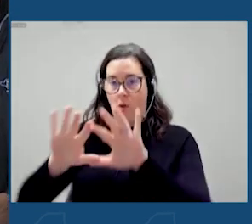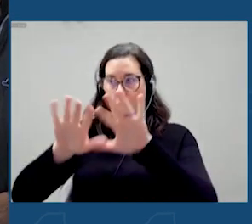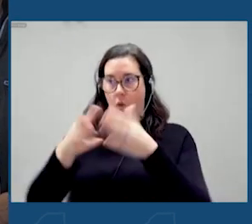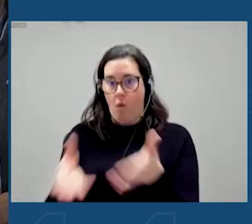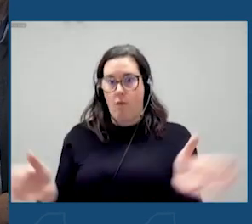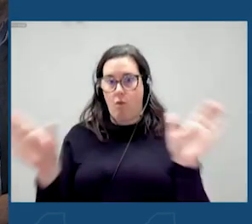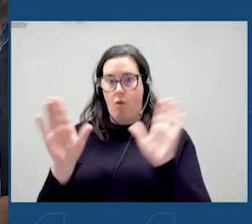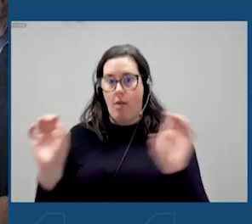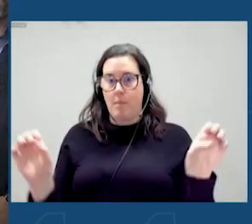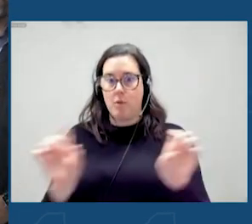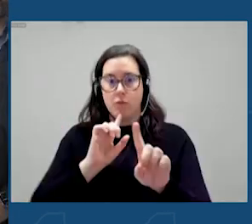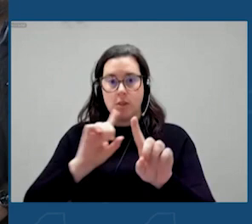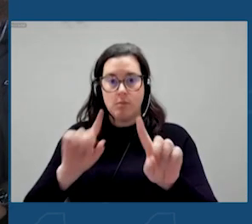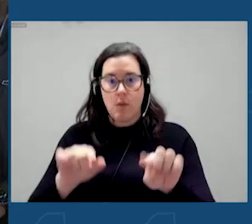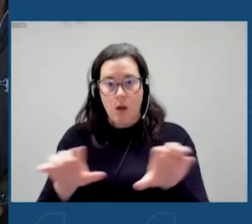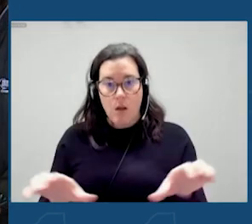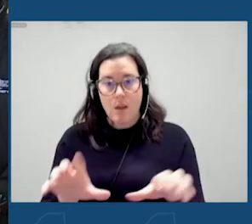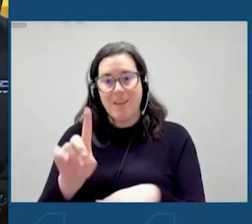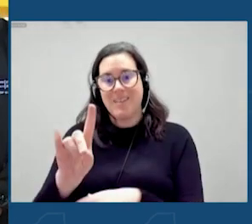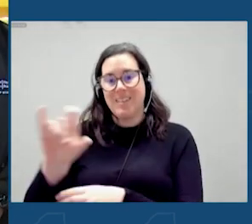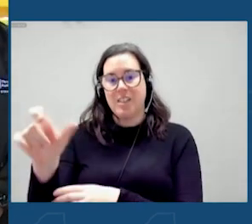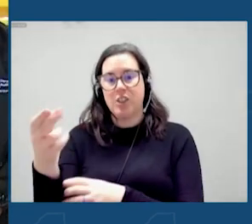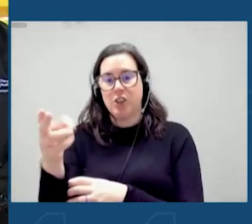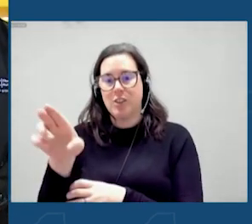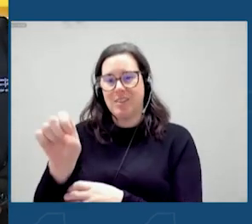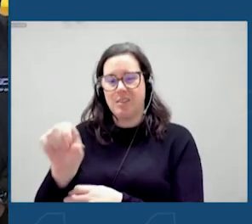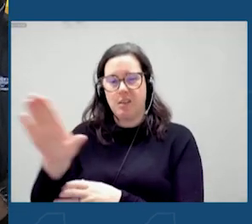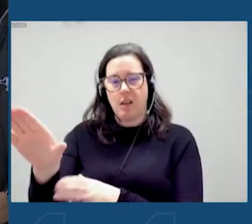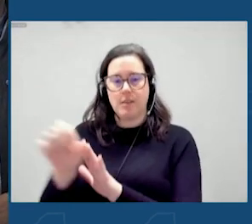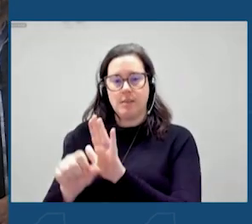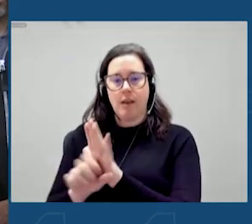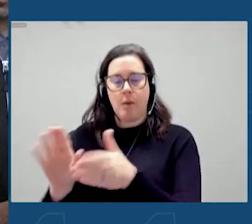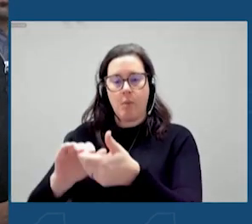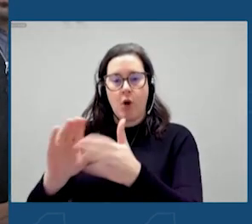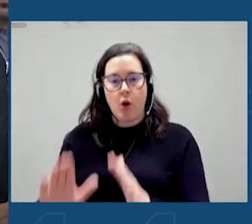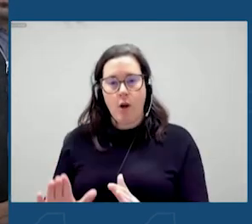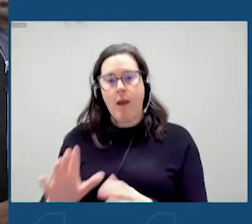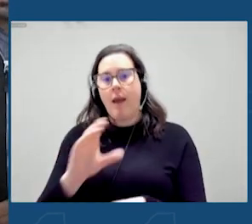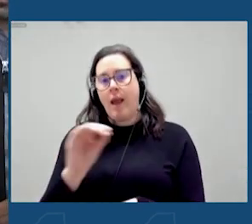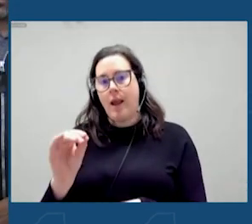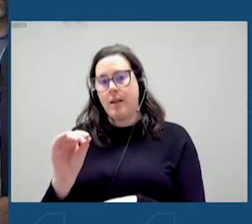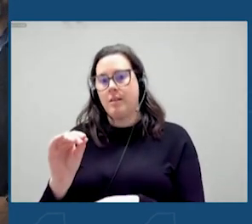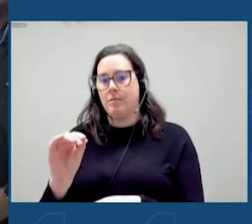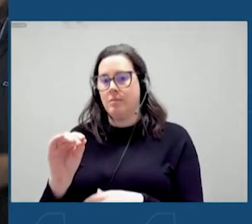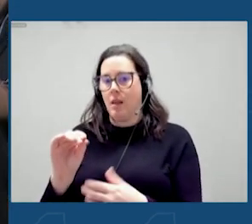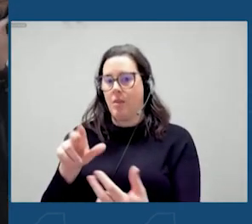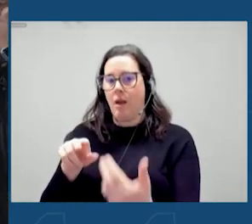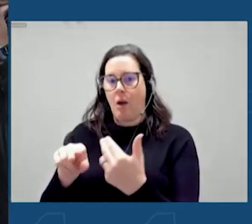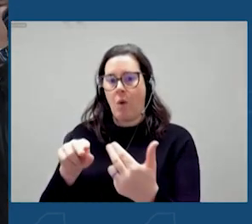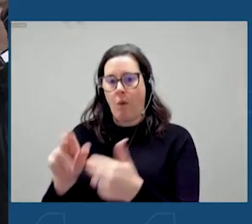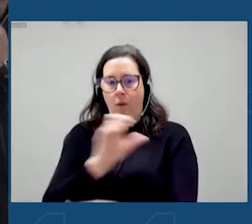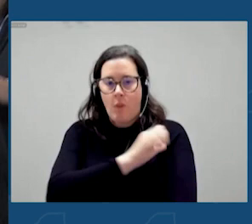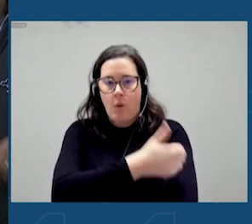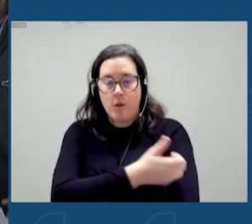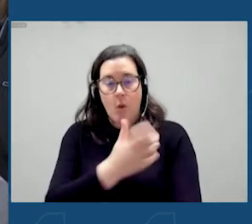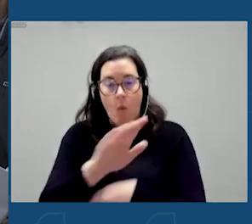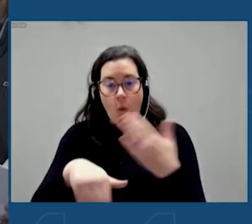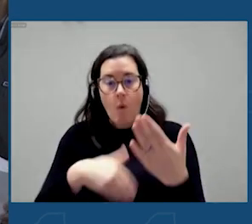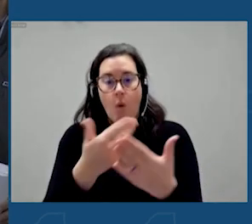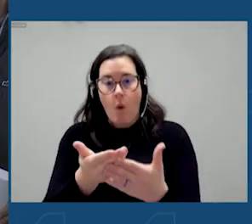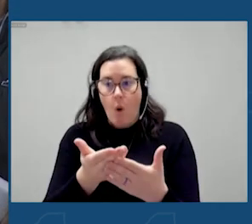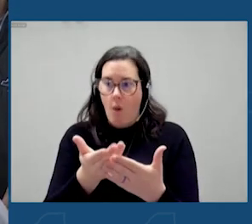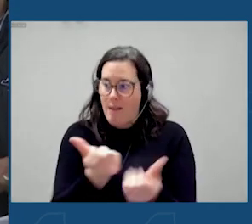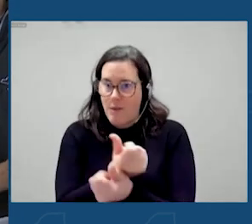response efforts through DISHES, our partners at the state, and certainly with the Thruway Authority. The bottom line is that we're putting all assets to work here,